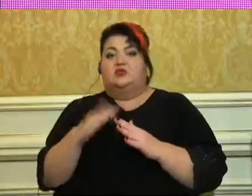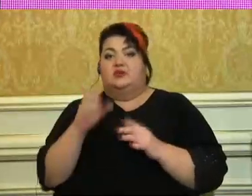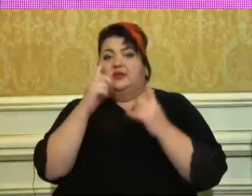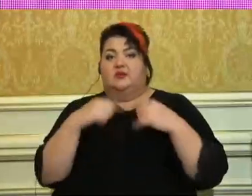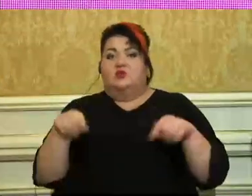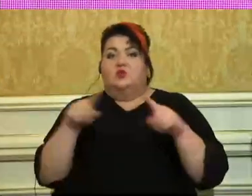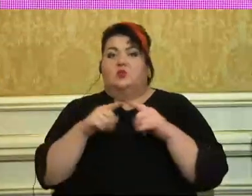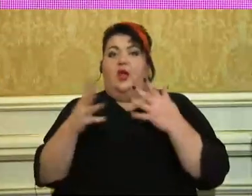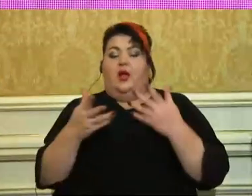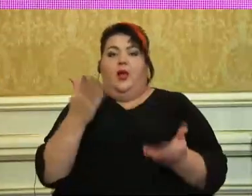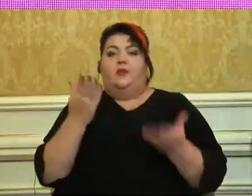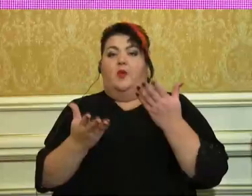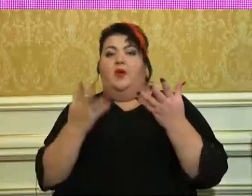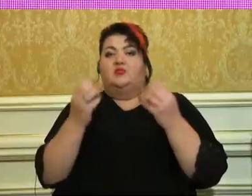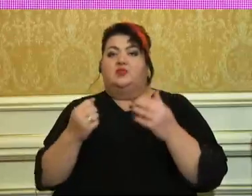of the society